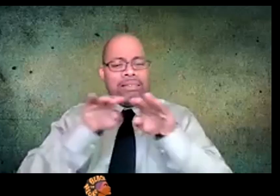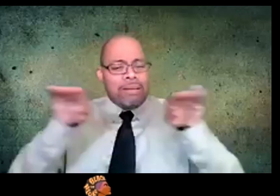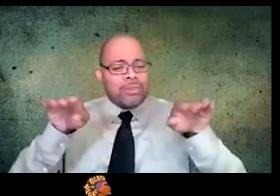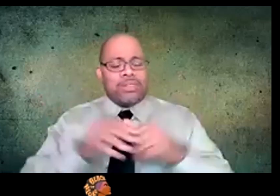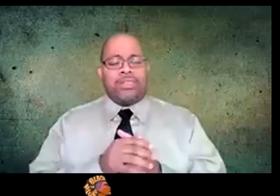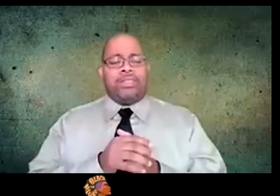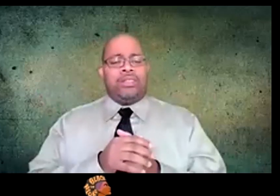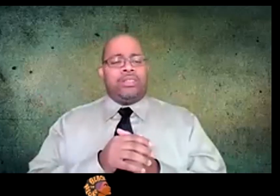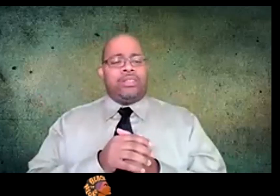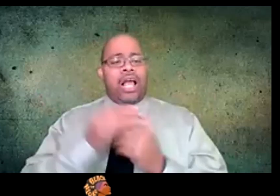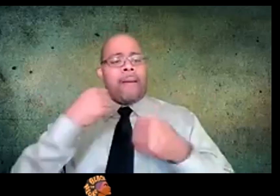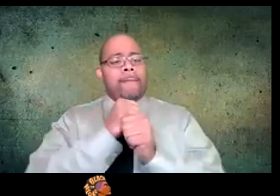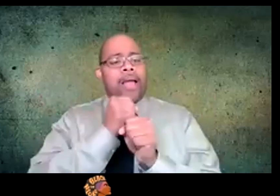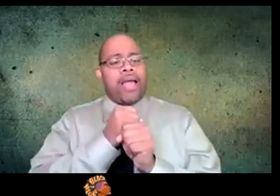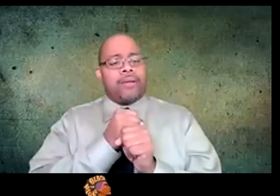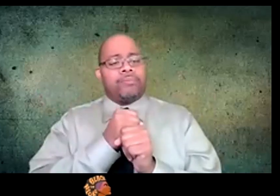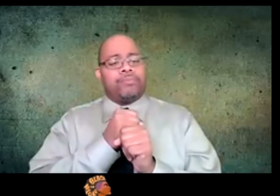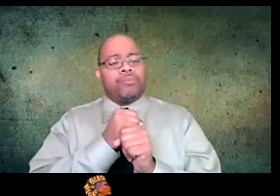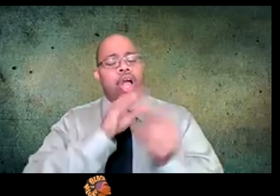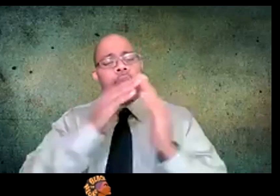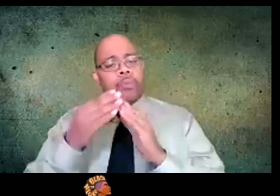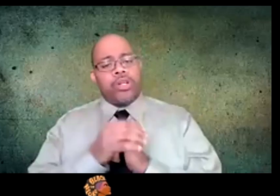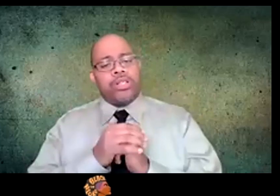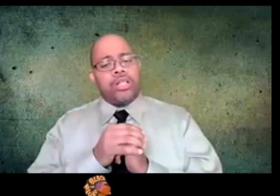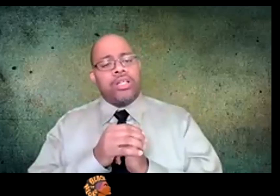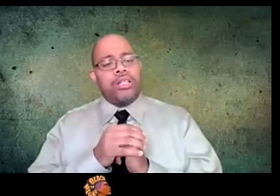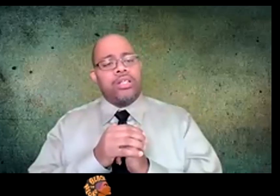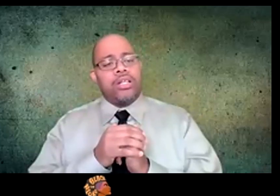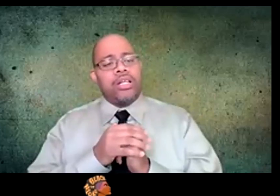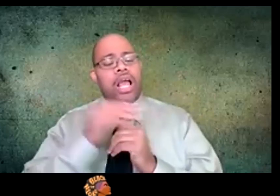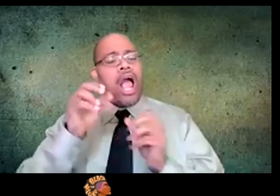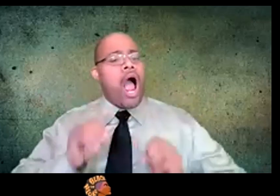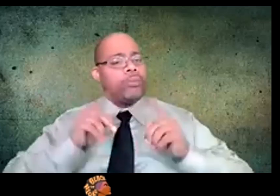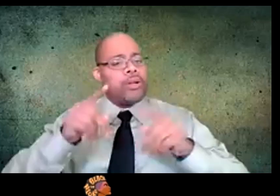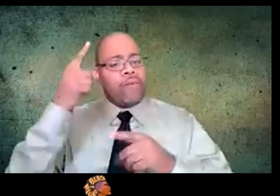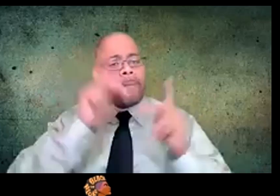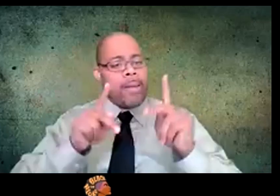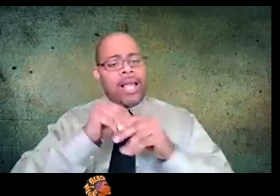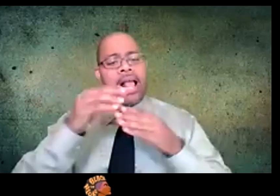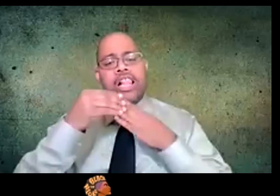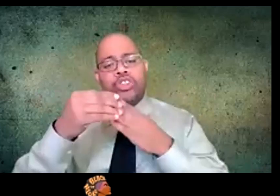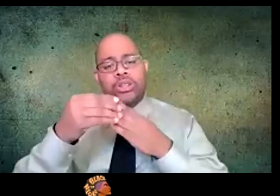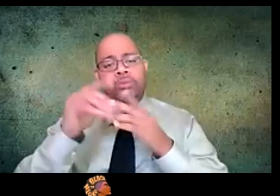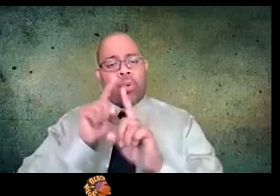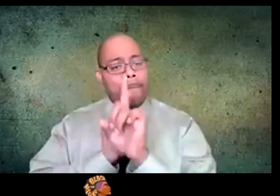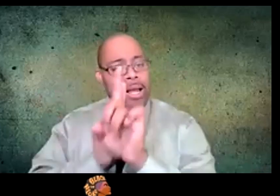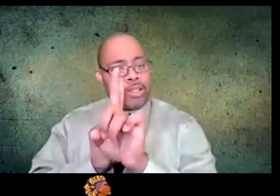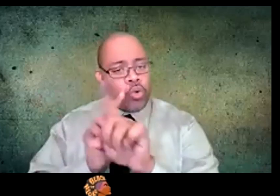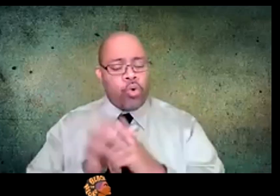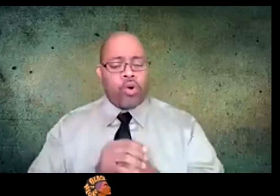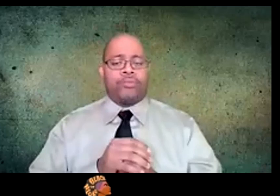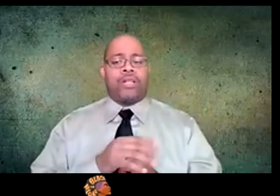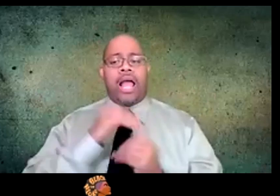and create a community and an opportunity for folks in leadership to mentor